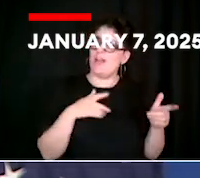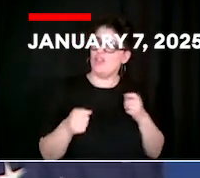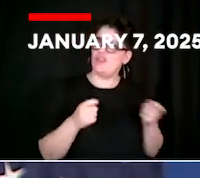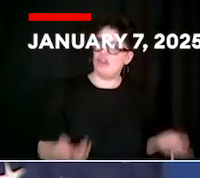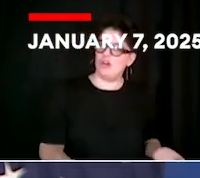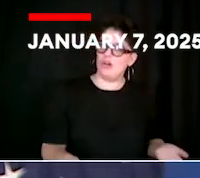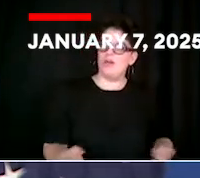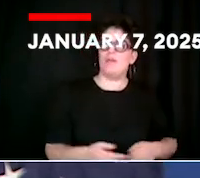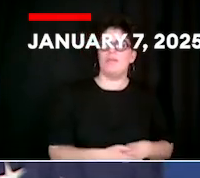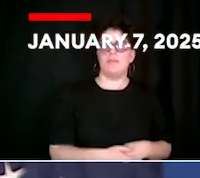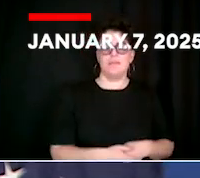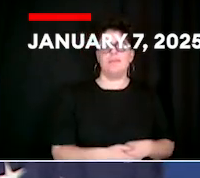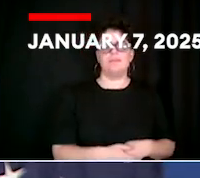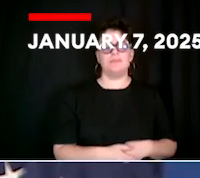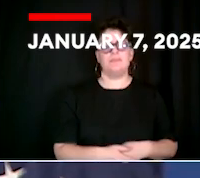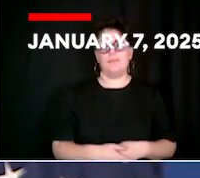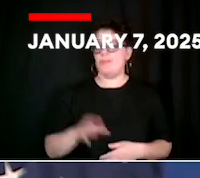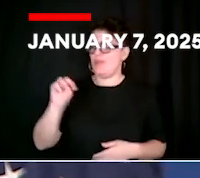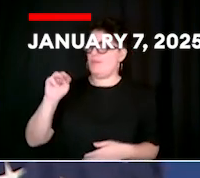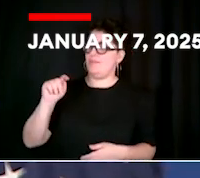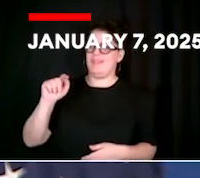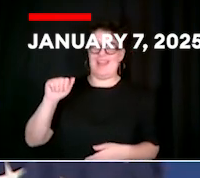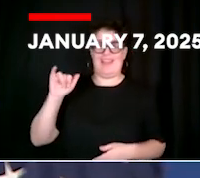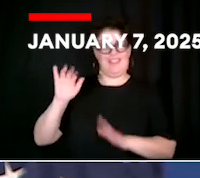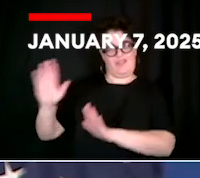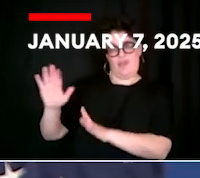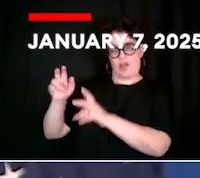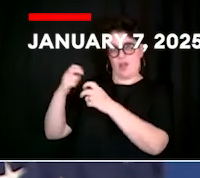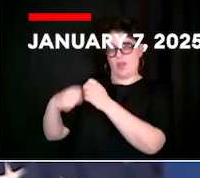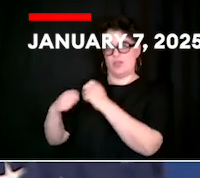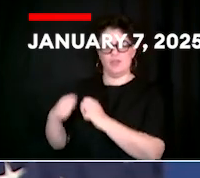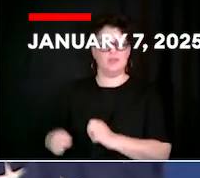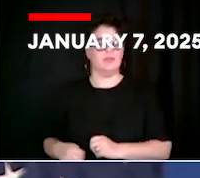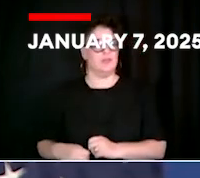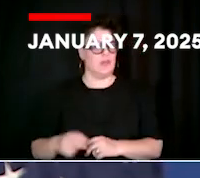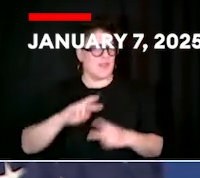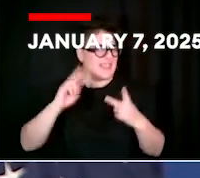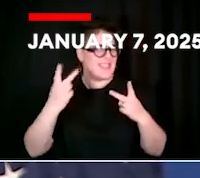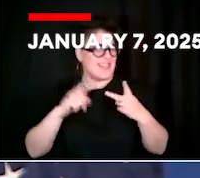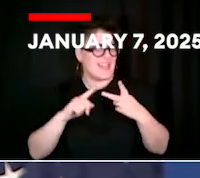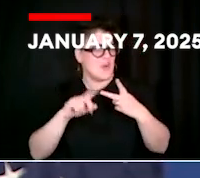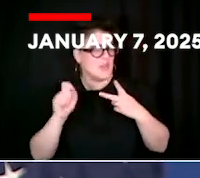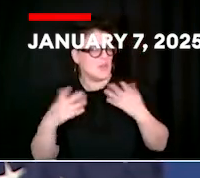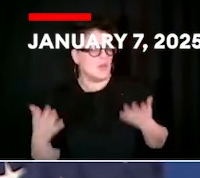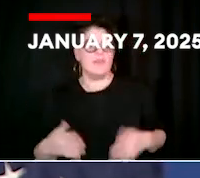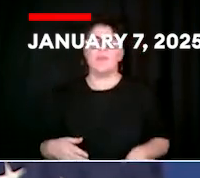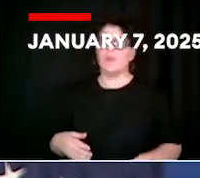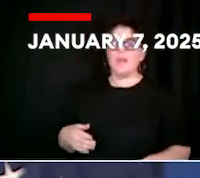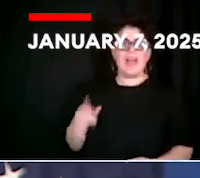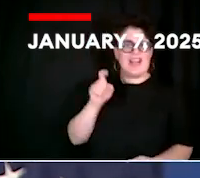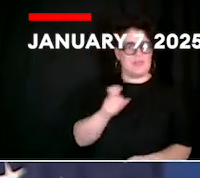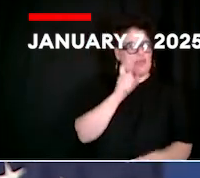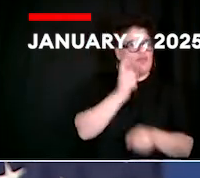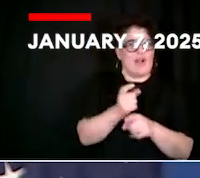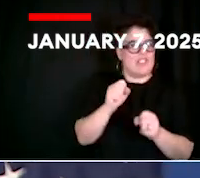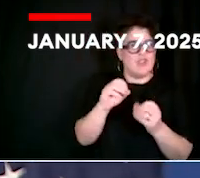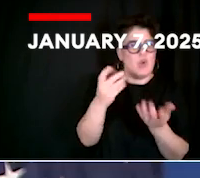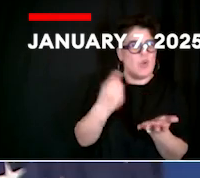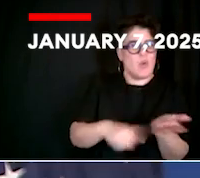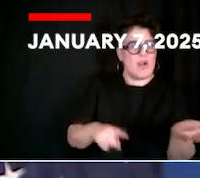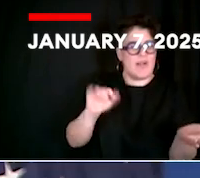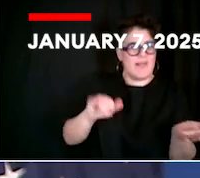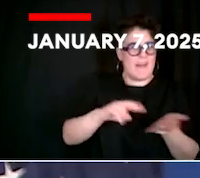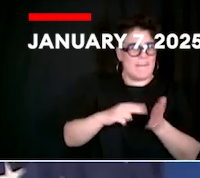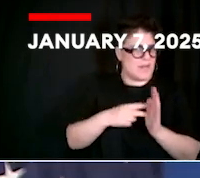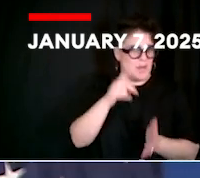is their issue. What was your second? Congestion pricing. You've said Yes, that this yes. needs to be right. So Right. what is that? What do you think? Look, they have to,